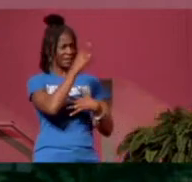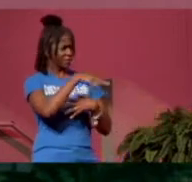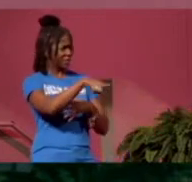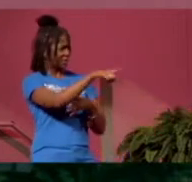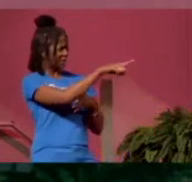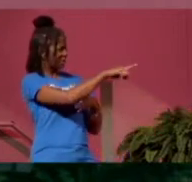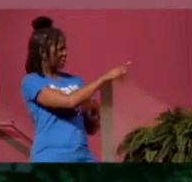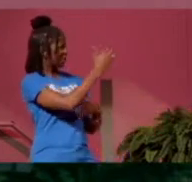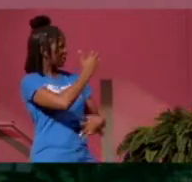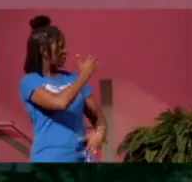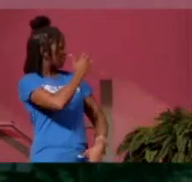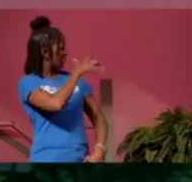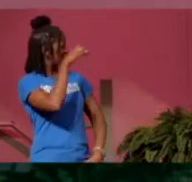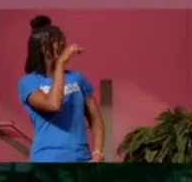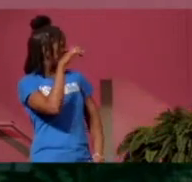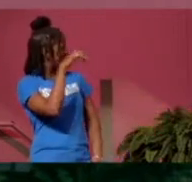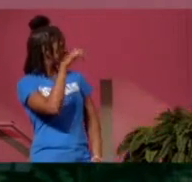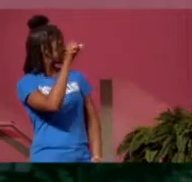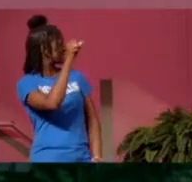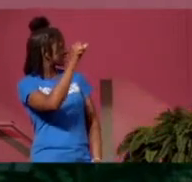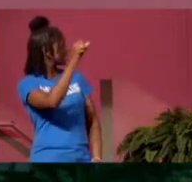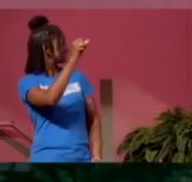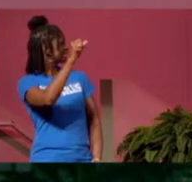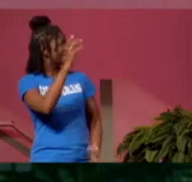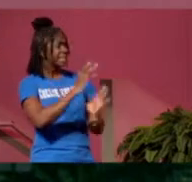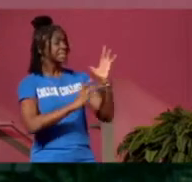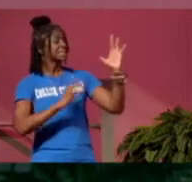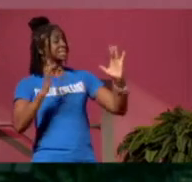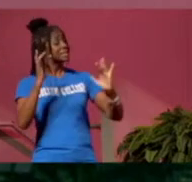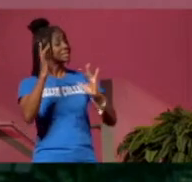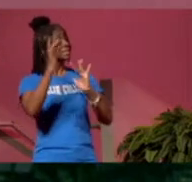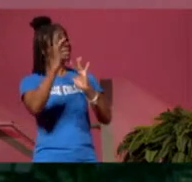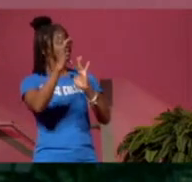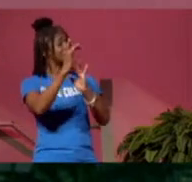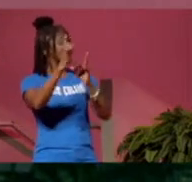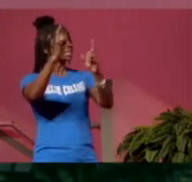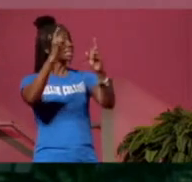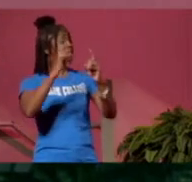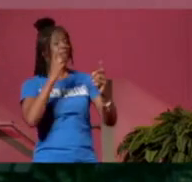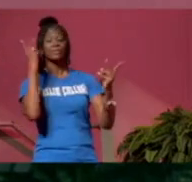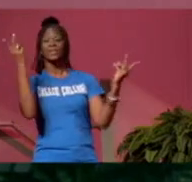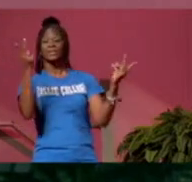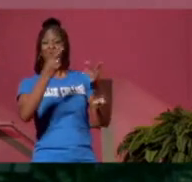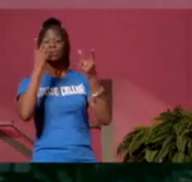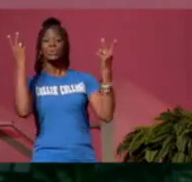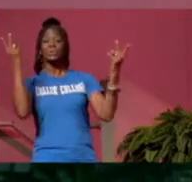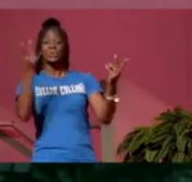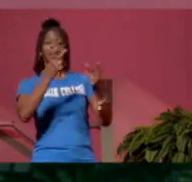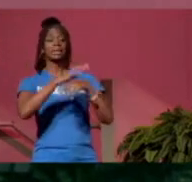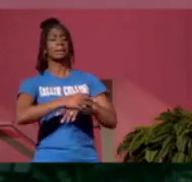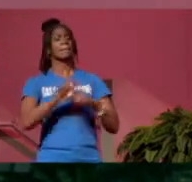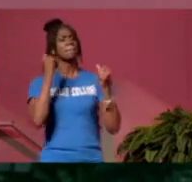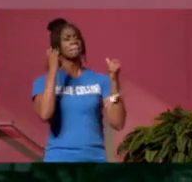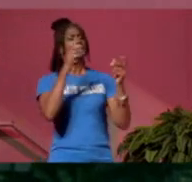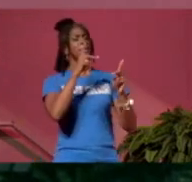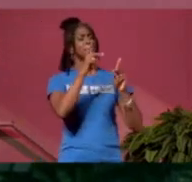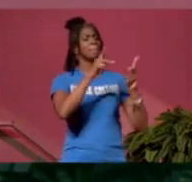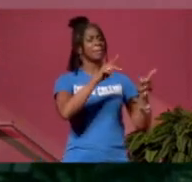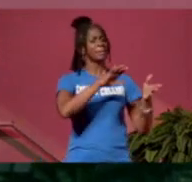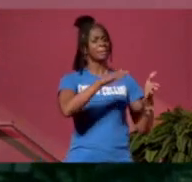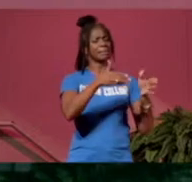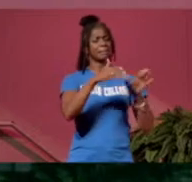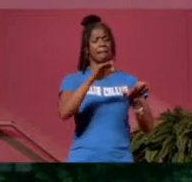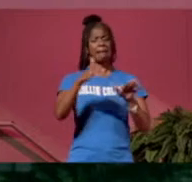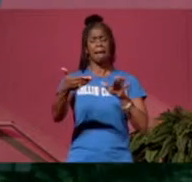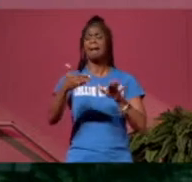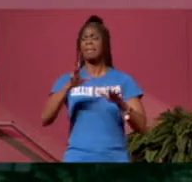Oh, yes, gives me the victory. So many people doubt him. I can't live